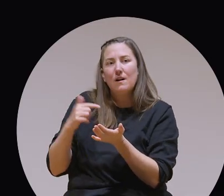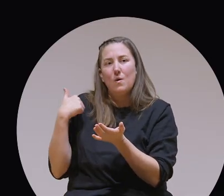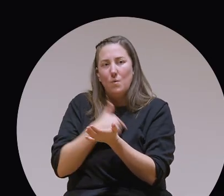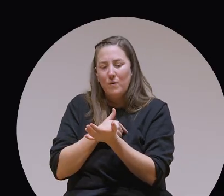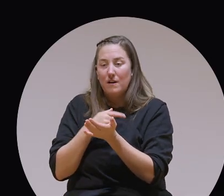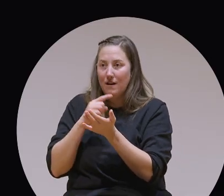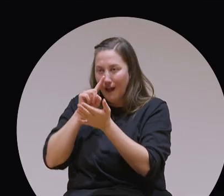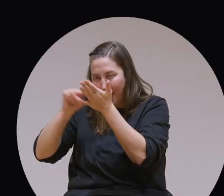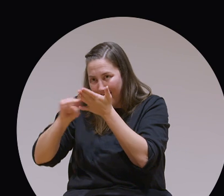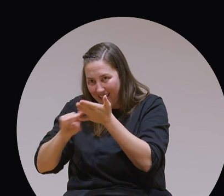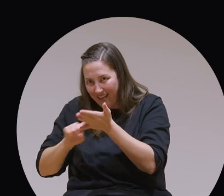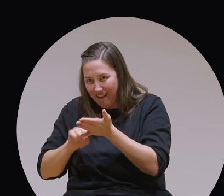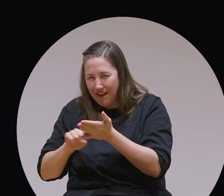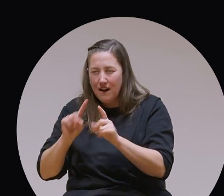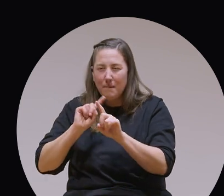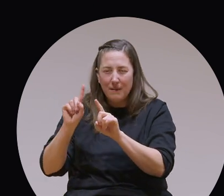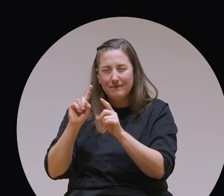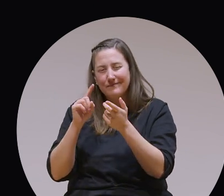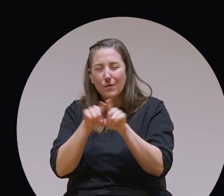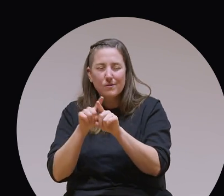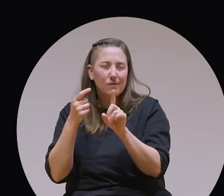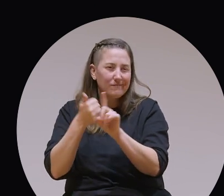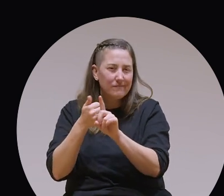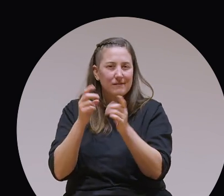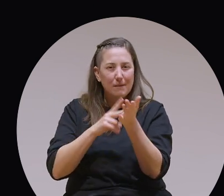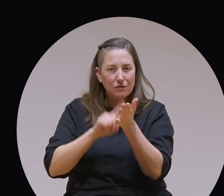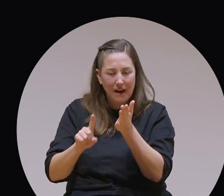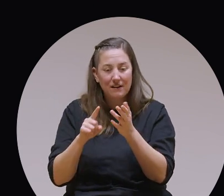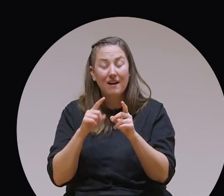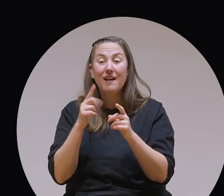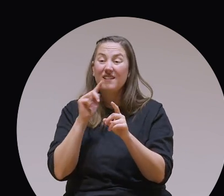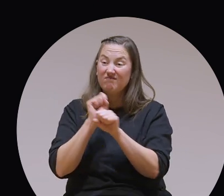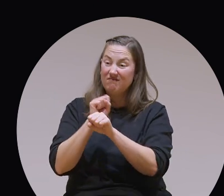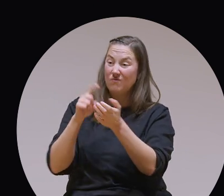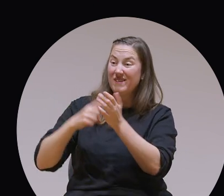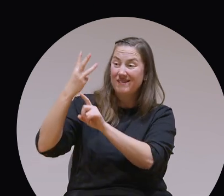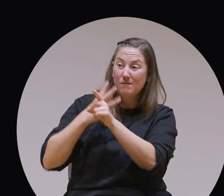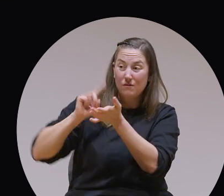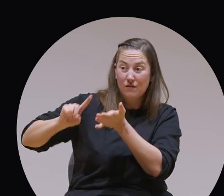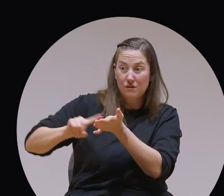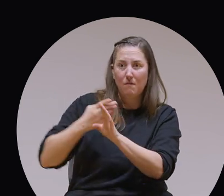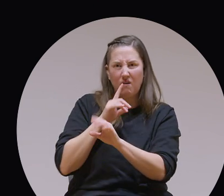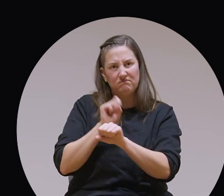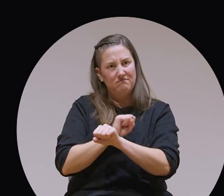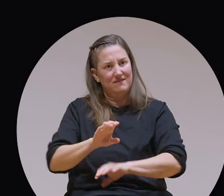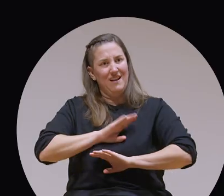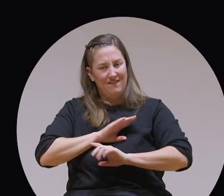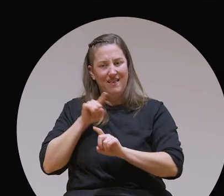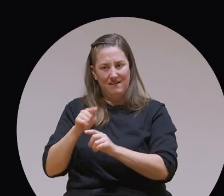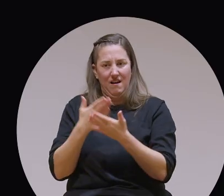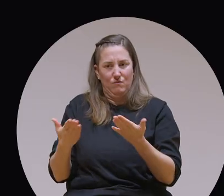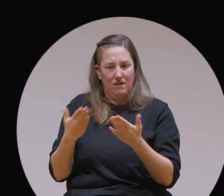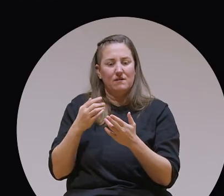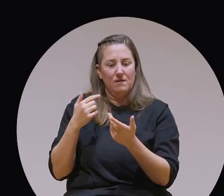all of that. We cross-examined the poor dealer who was trying to sell it to us, and it took 6 months of research before we were happy that this was an object